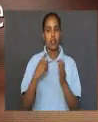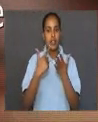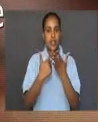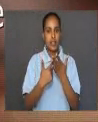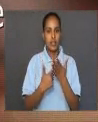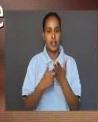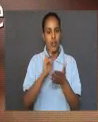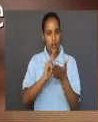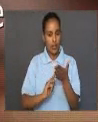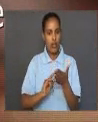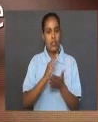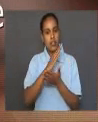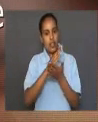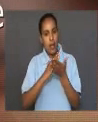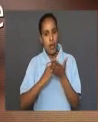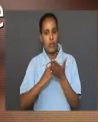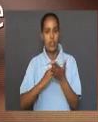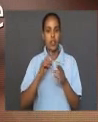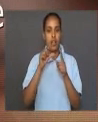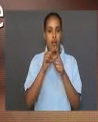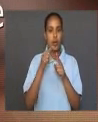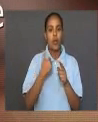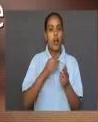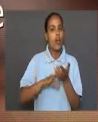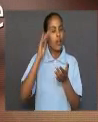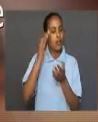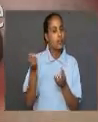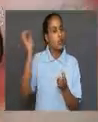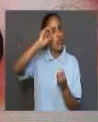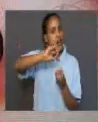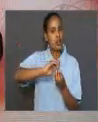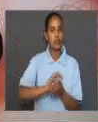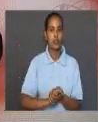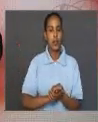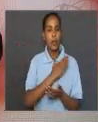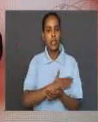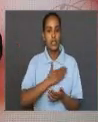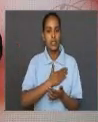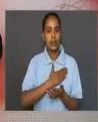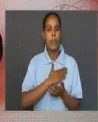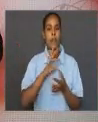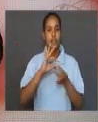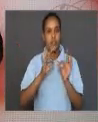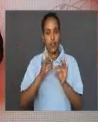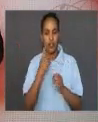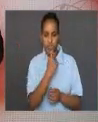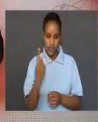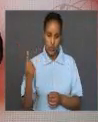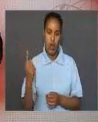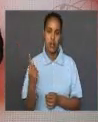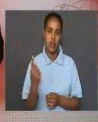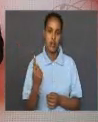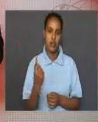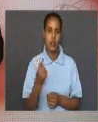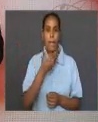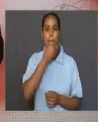This is a list of some of the terms that we have learned so far. Please define each one